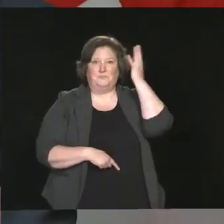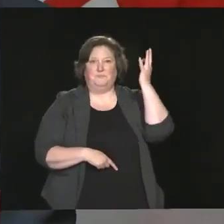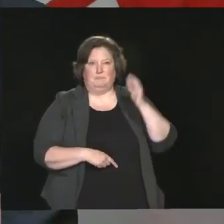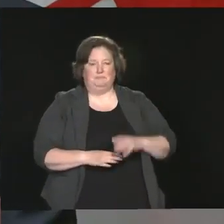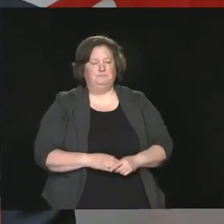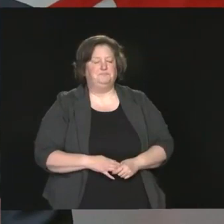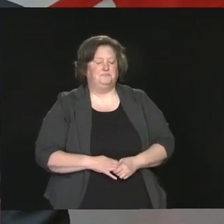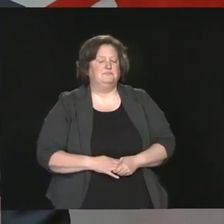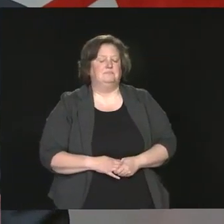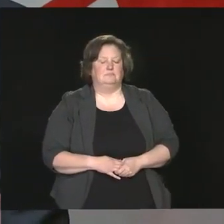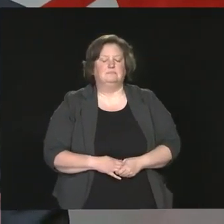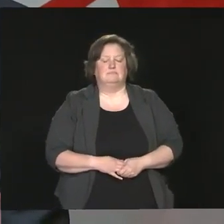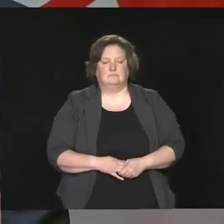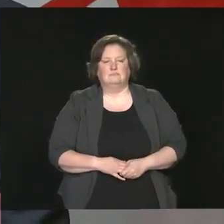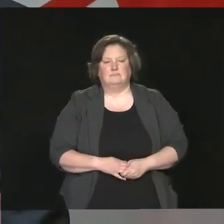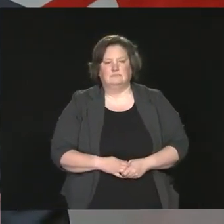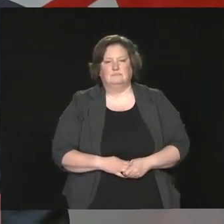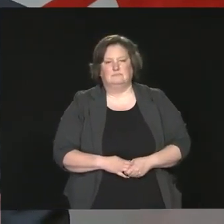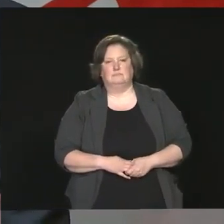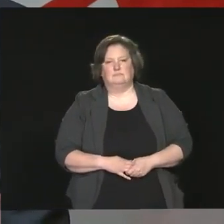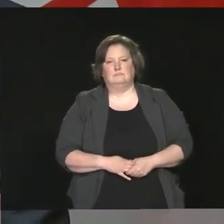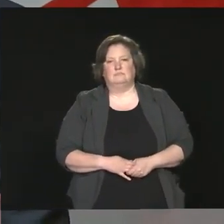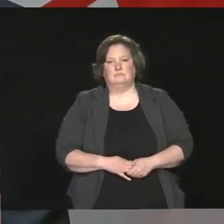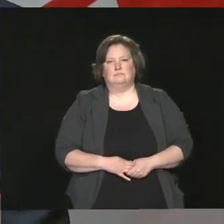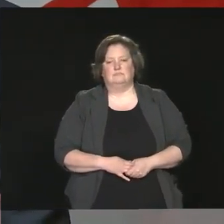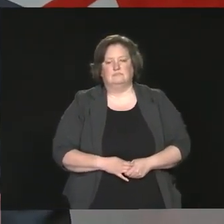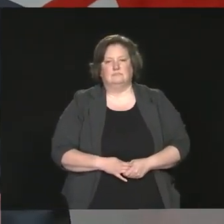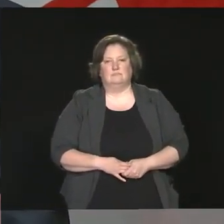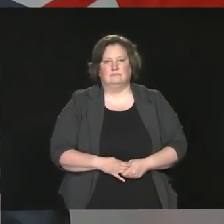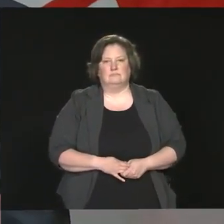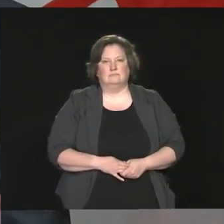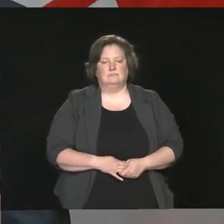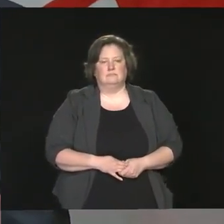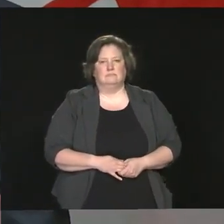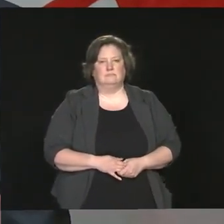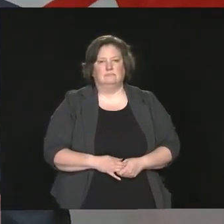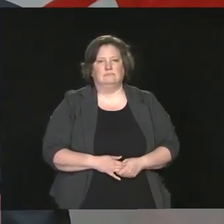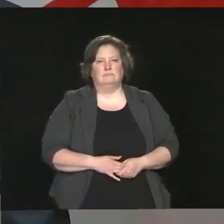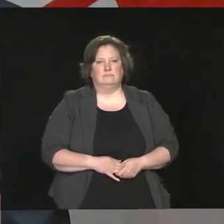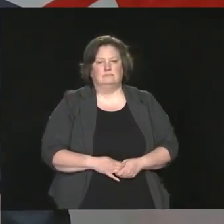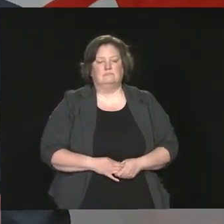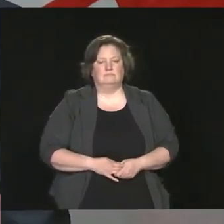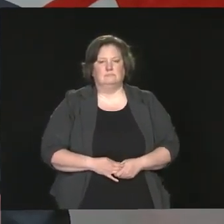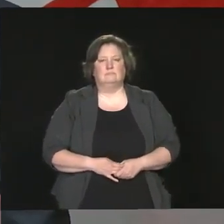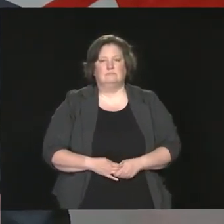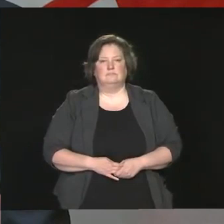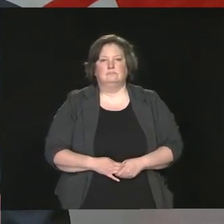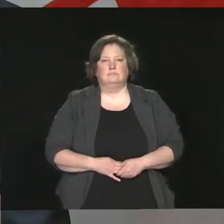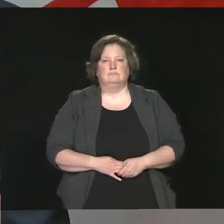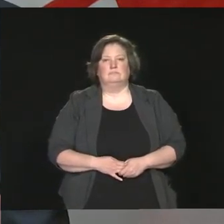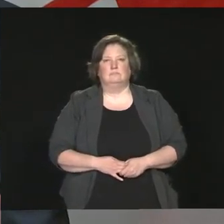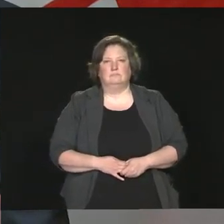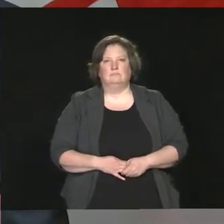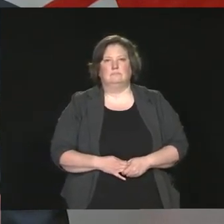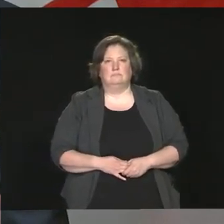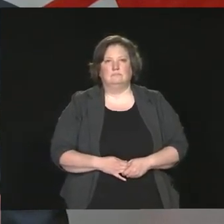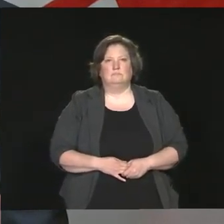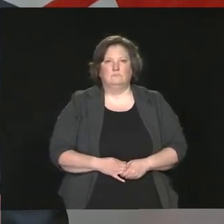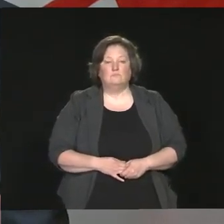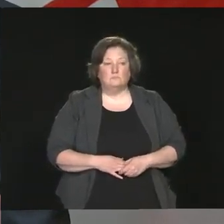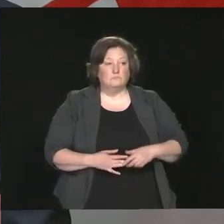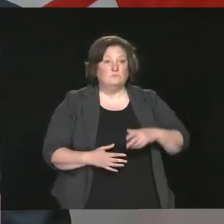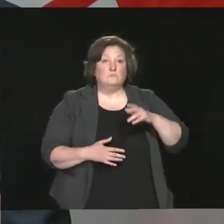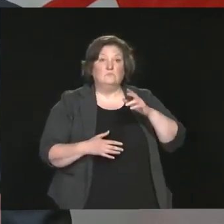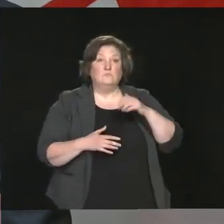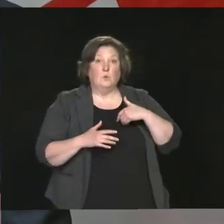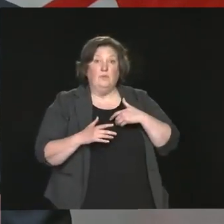j'aimerais bien vous donner tous les détails de ces mécanismes. Mais ils sont très élaborés. Vous allez les retrouver sur les sites de l'Agence de revenus du